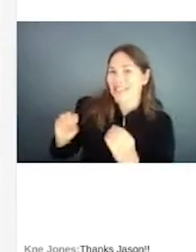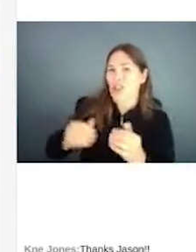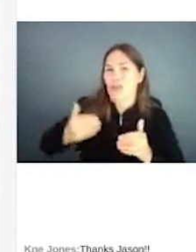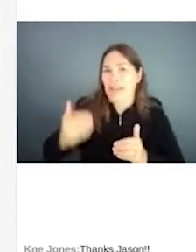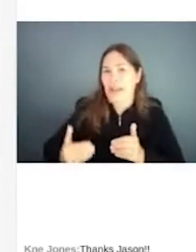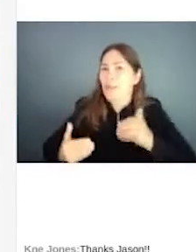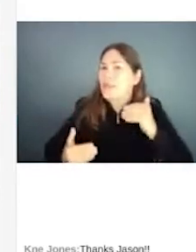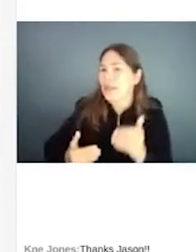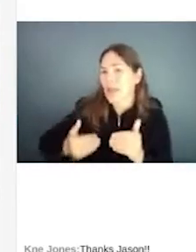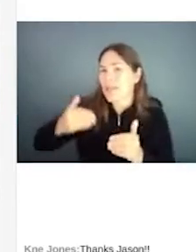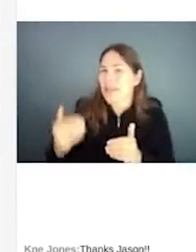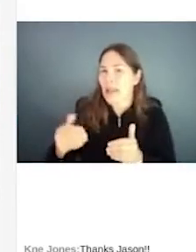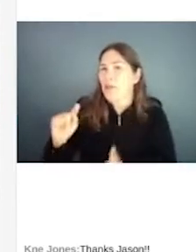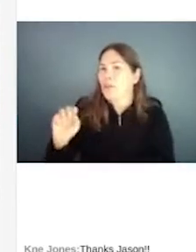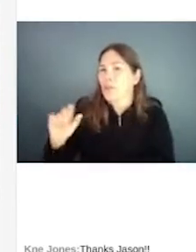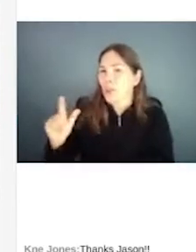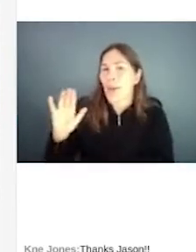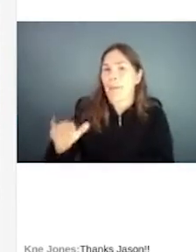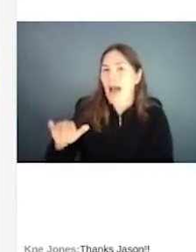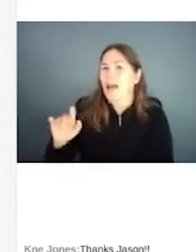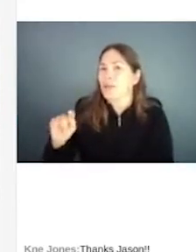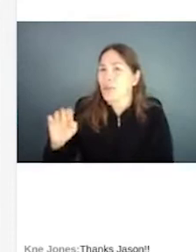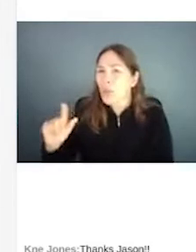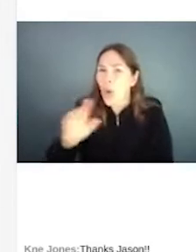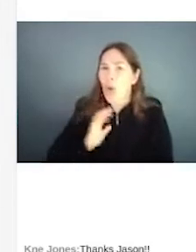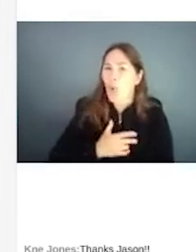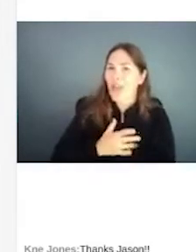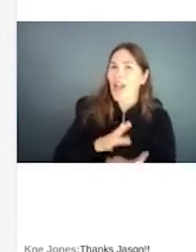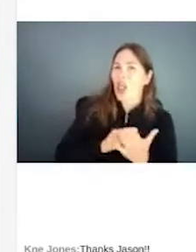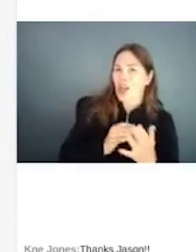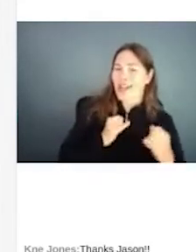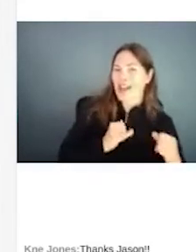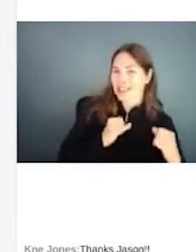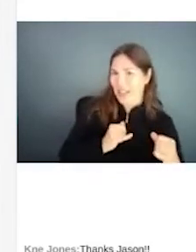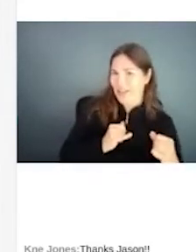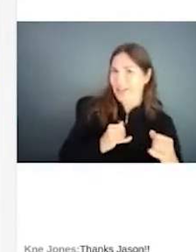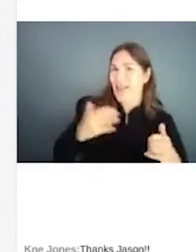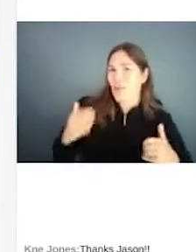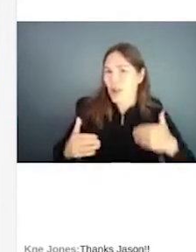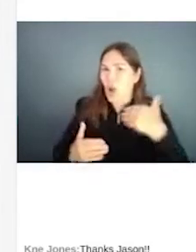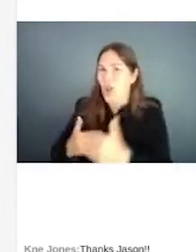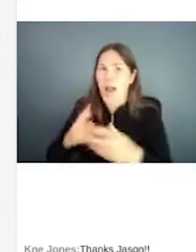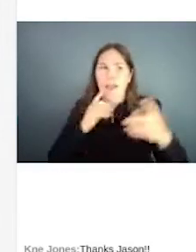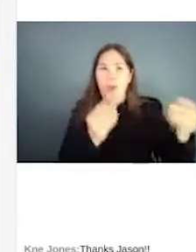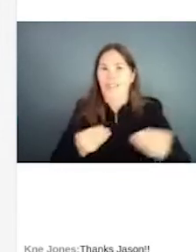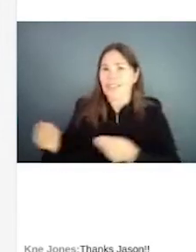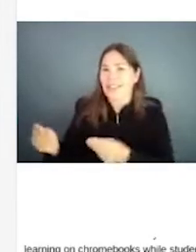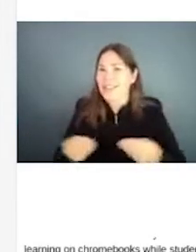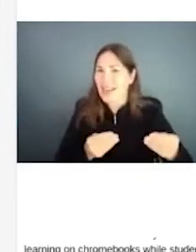step, tool by tool. We're learning those things ourselves as we go along, but we're facilitating